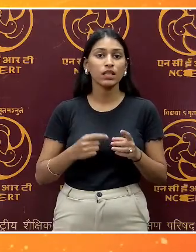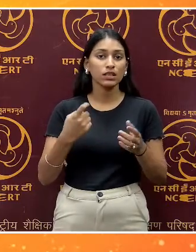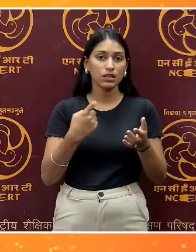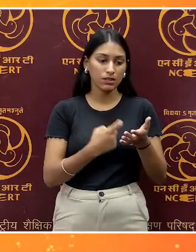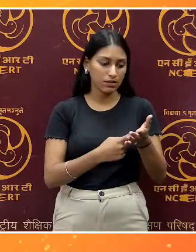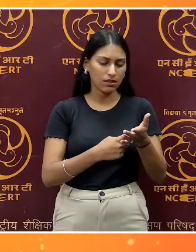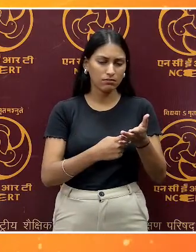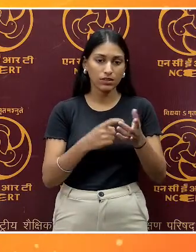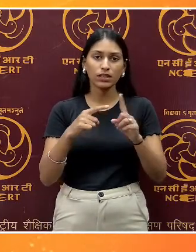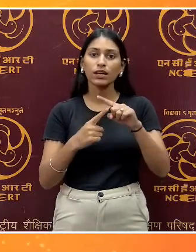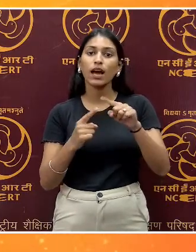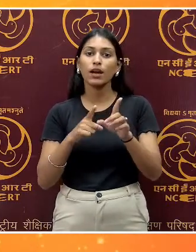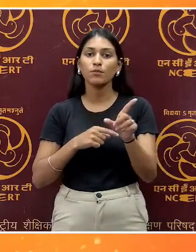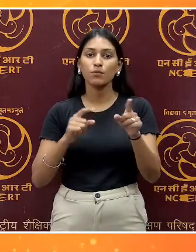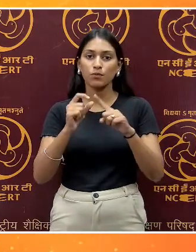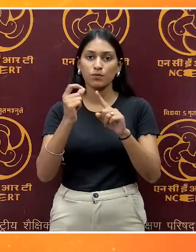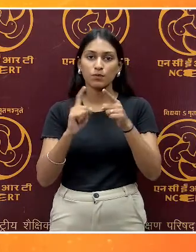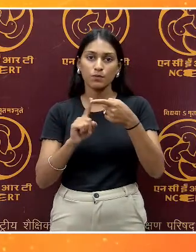vectors.